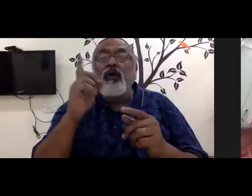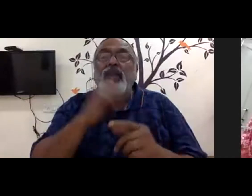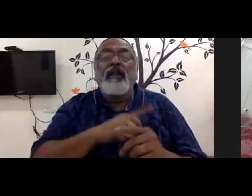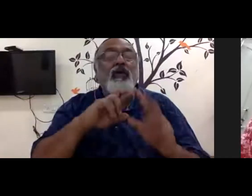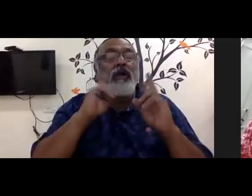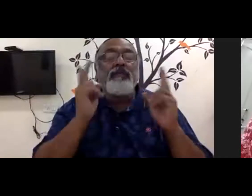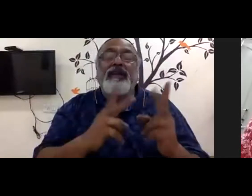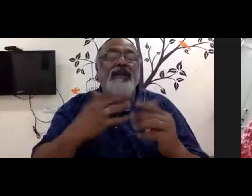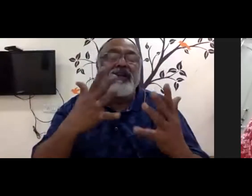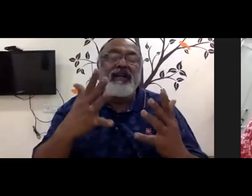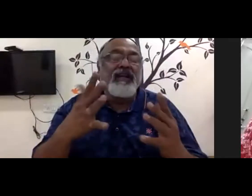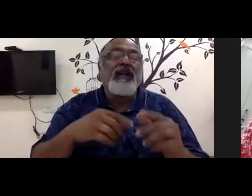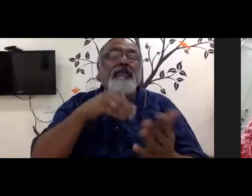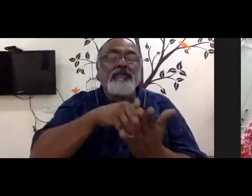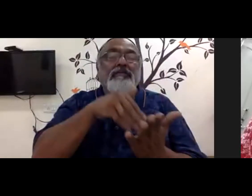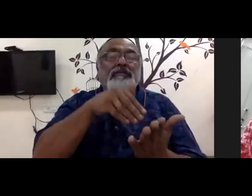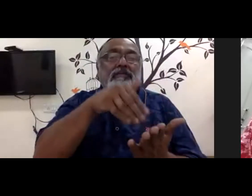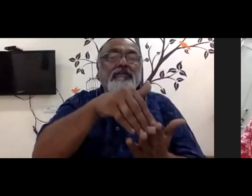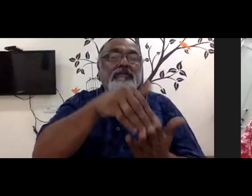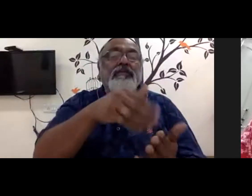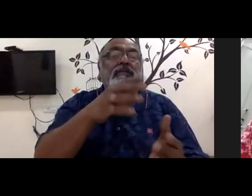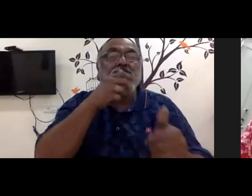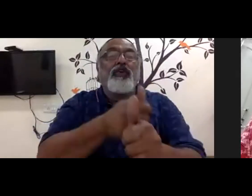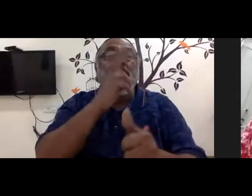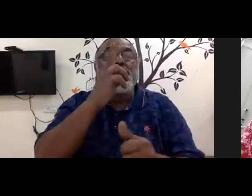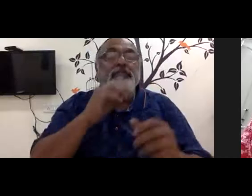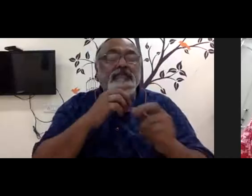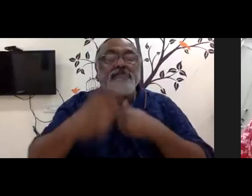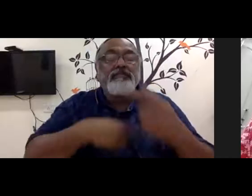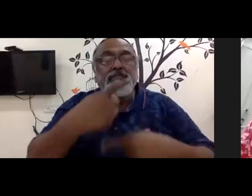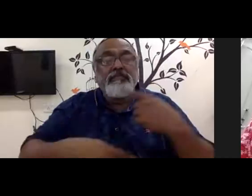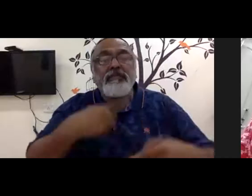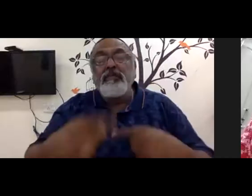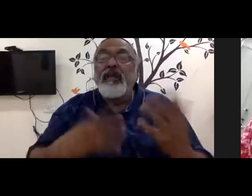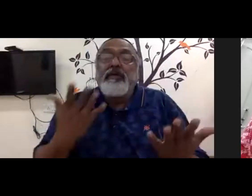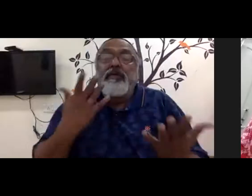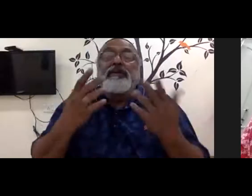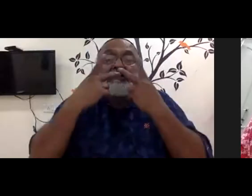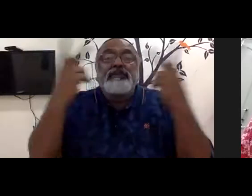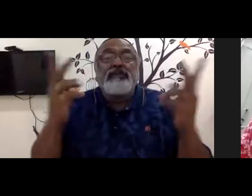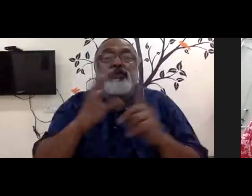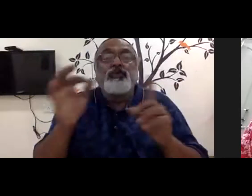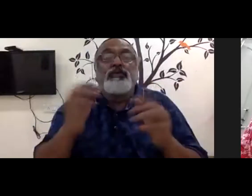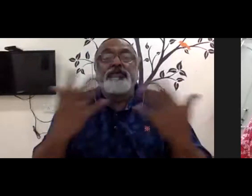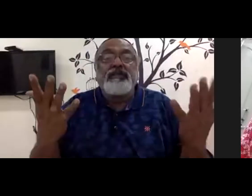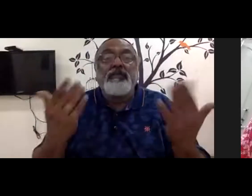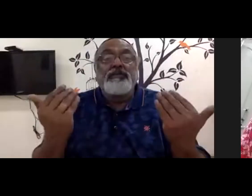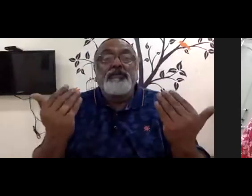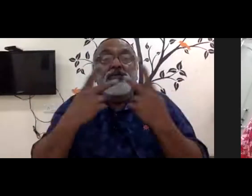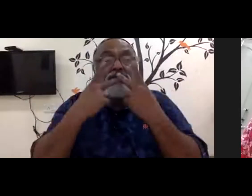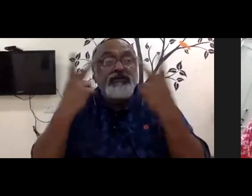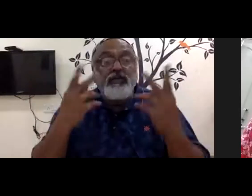meeting. You have to follow up with the department, and we could do something about it. You also keep me in the